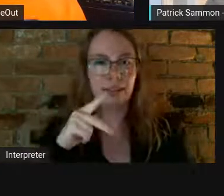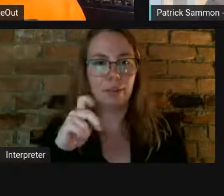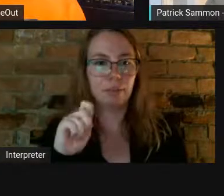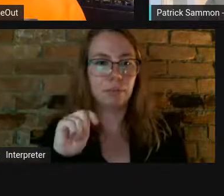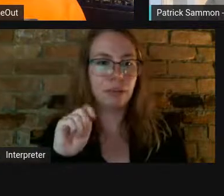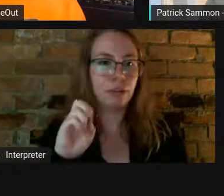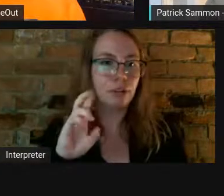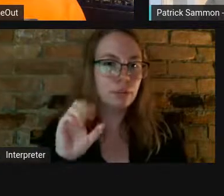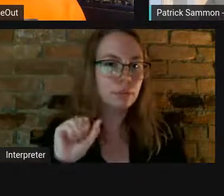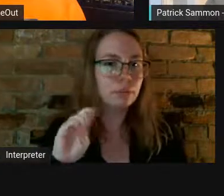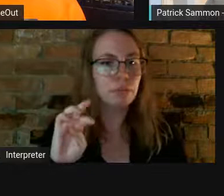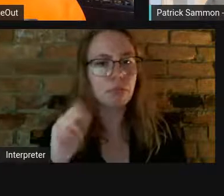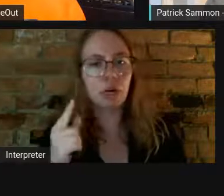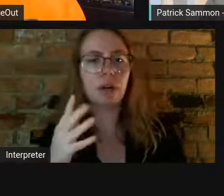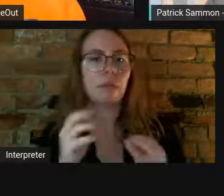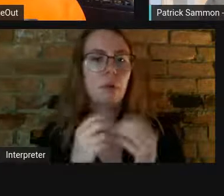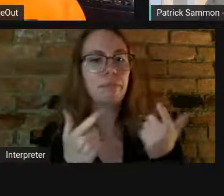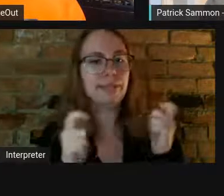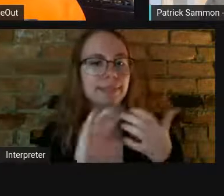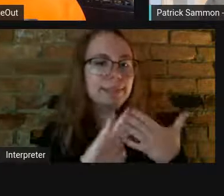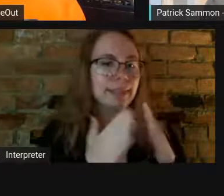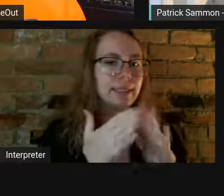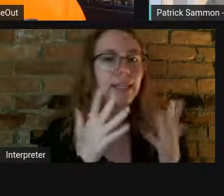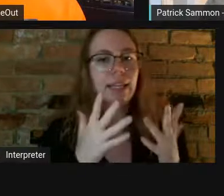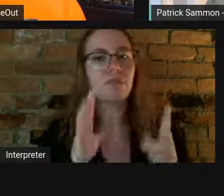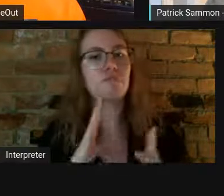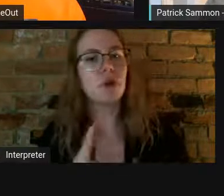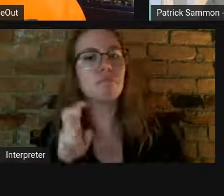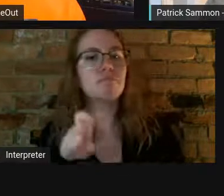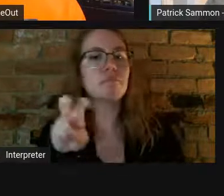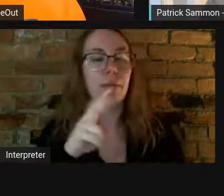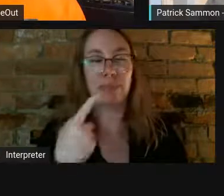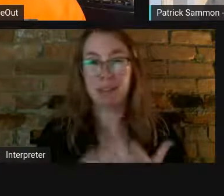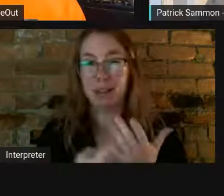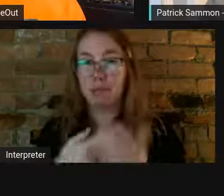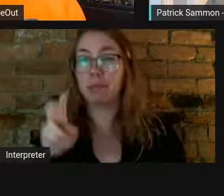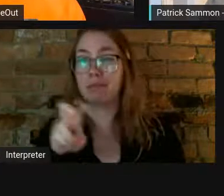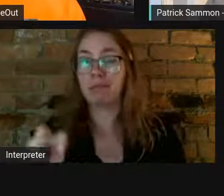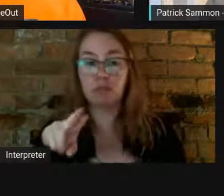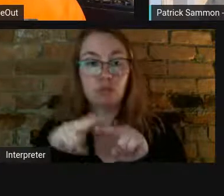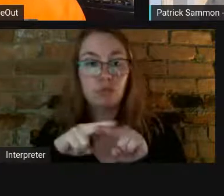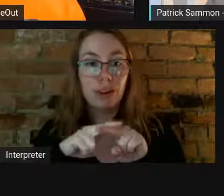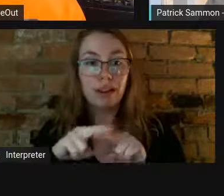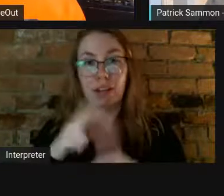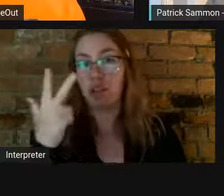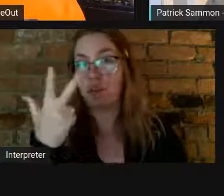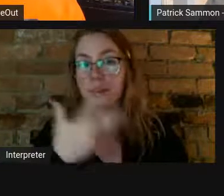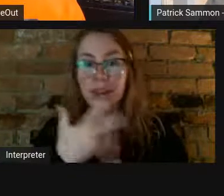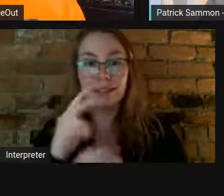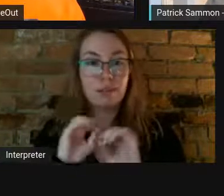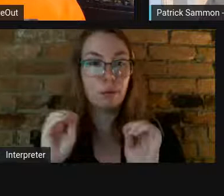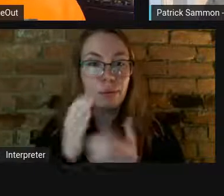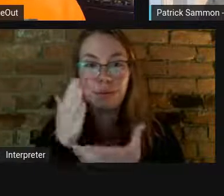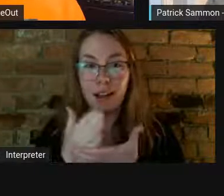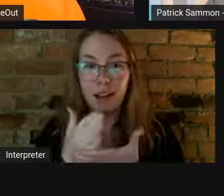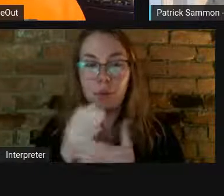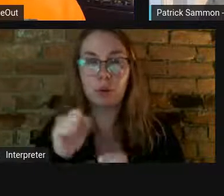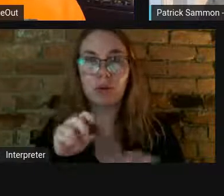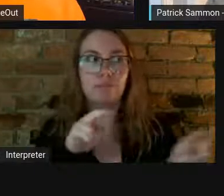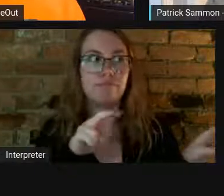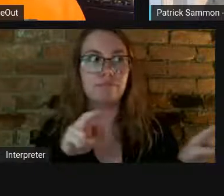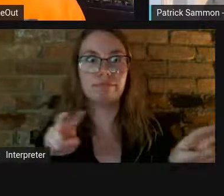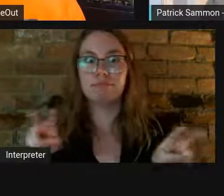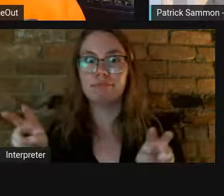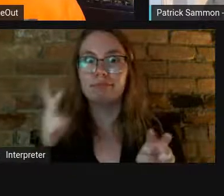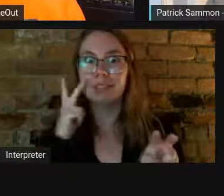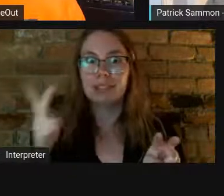moved further out on the train, and sometimes we would be on the train 3 days without stopping, you can really see the vastness and kind